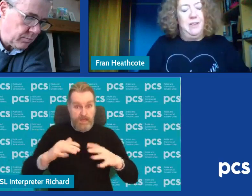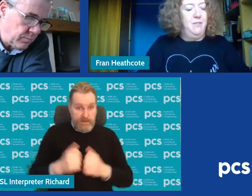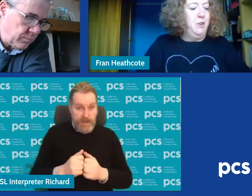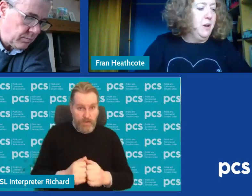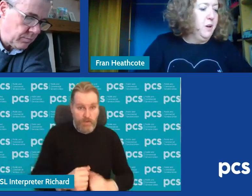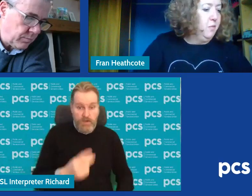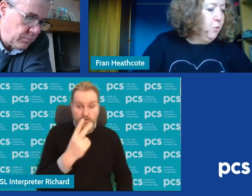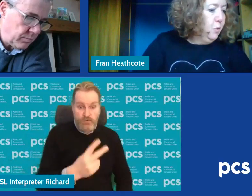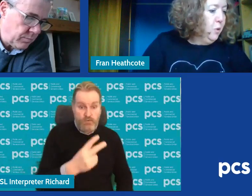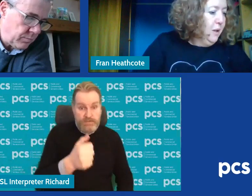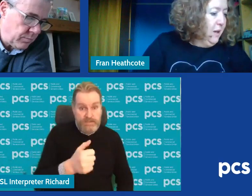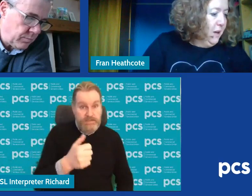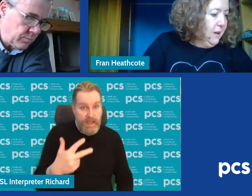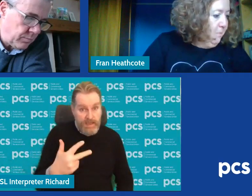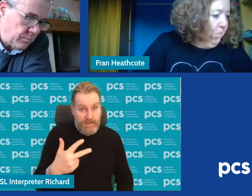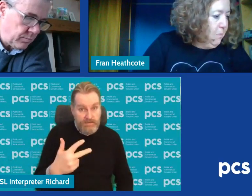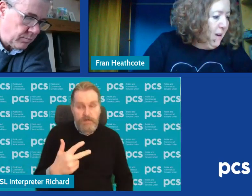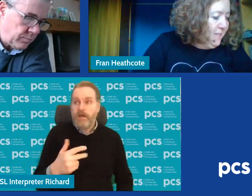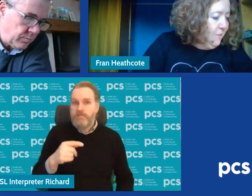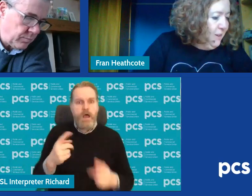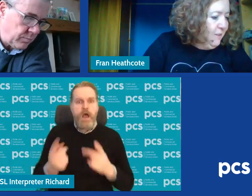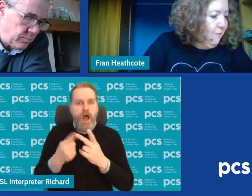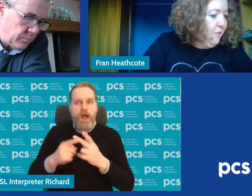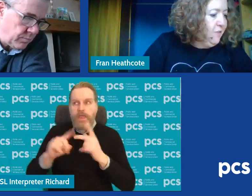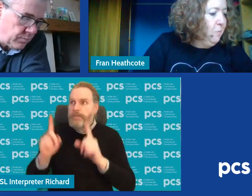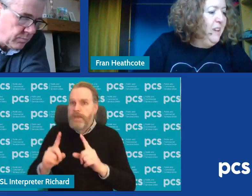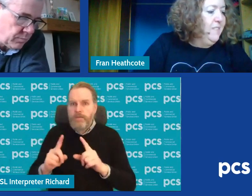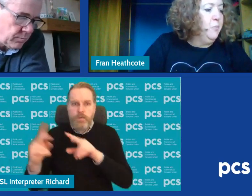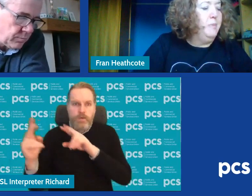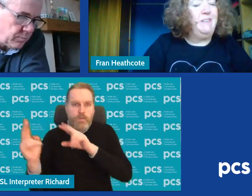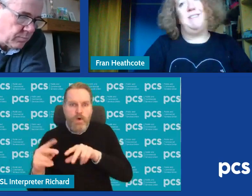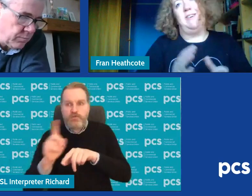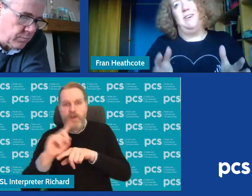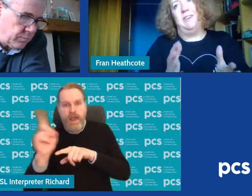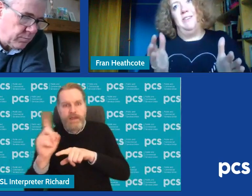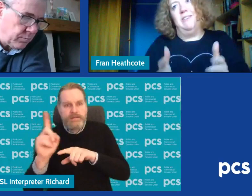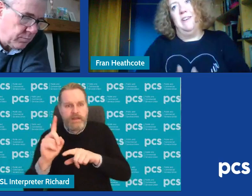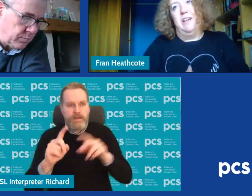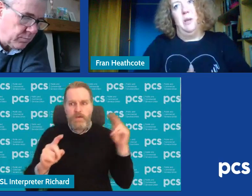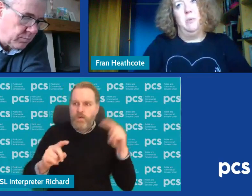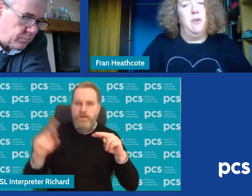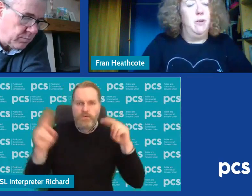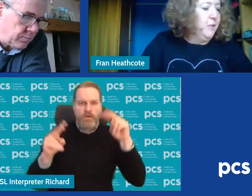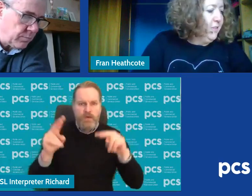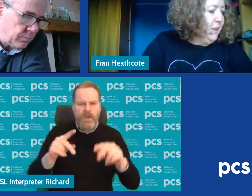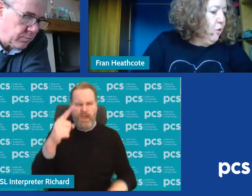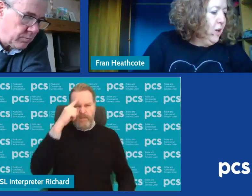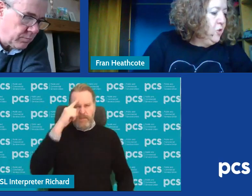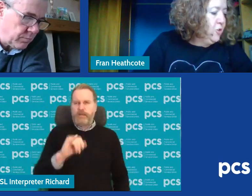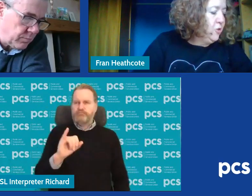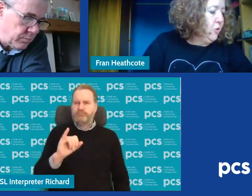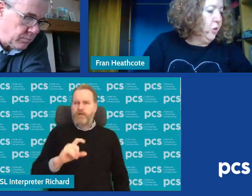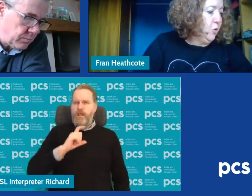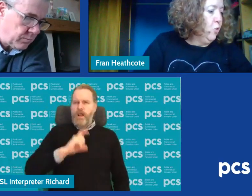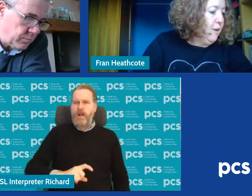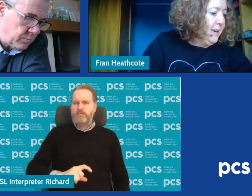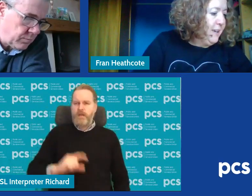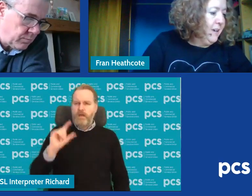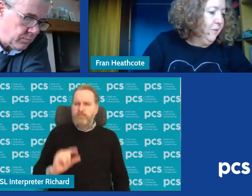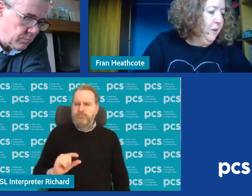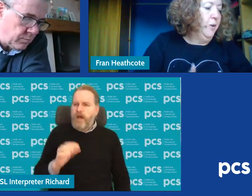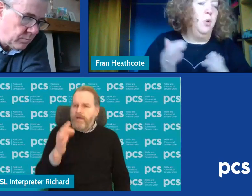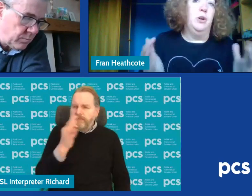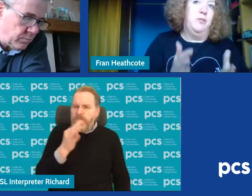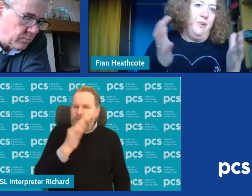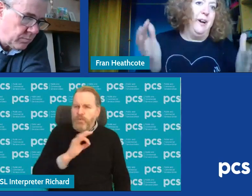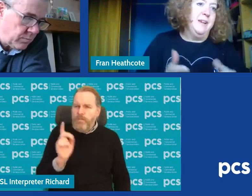and that view it overall are massively different. So please don't be disheartened that we've only got several hundred on the call right